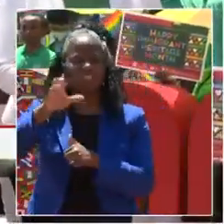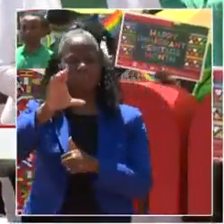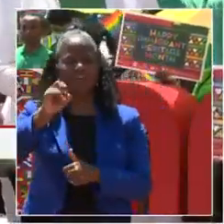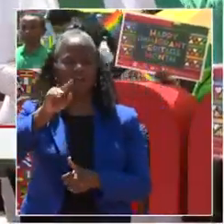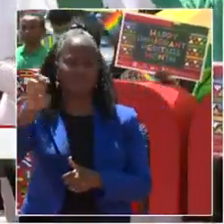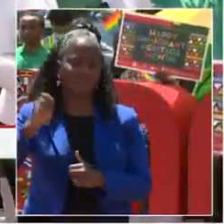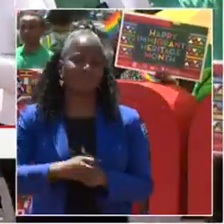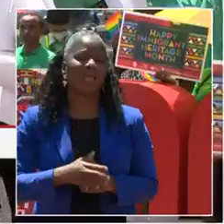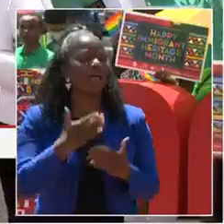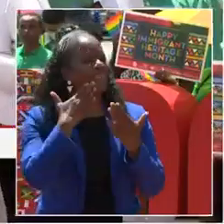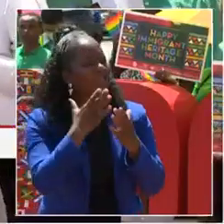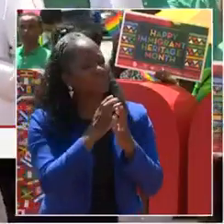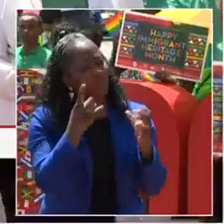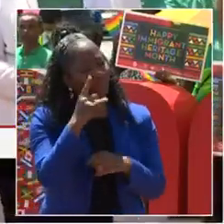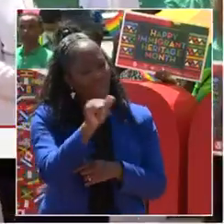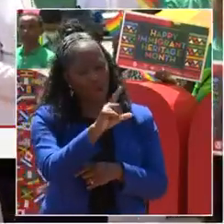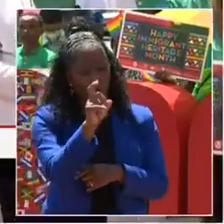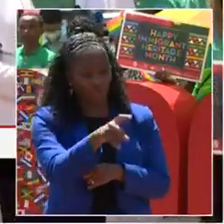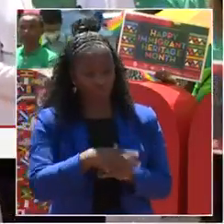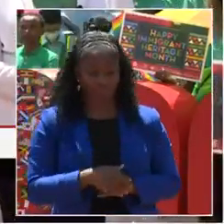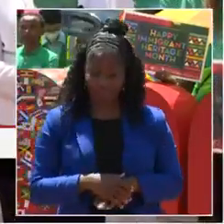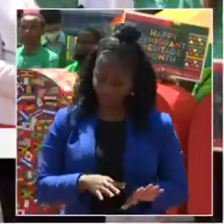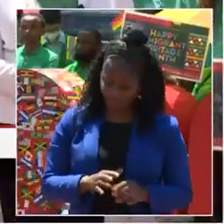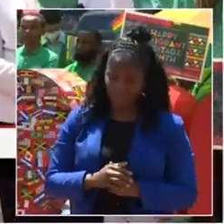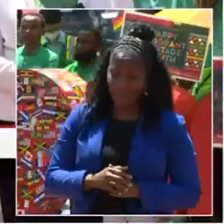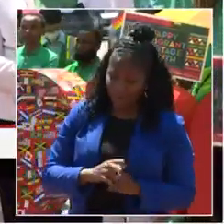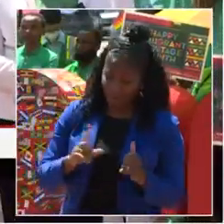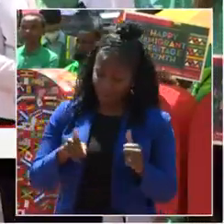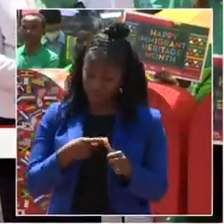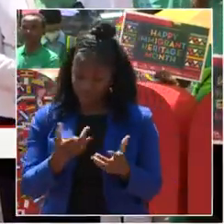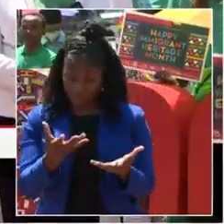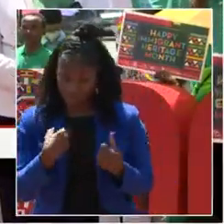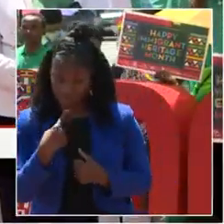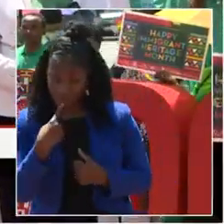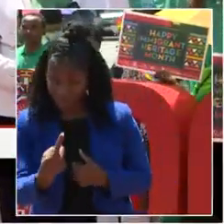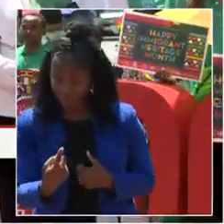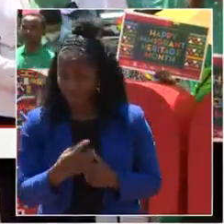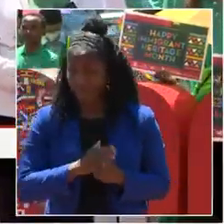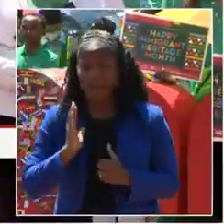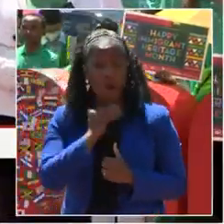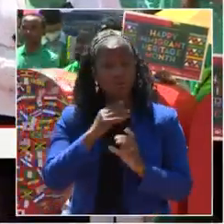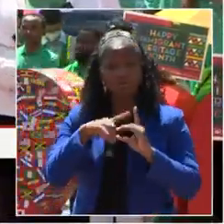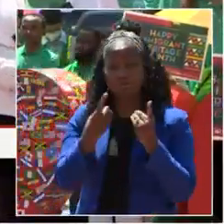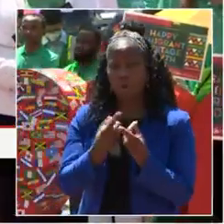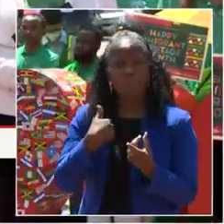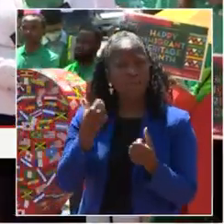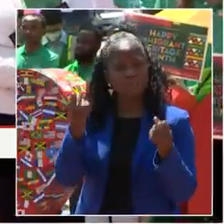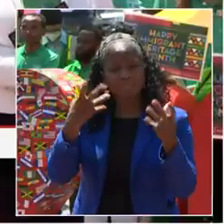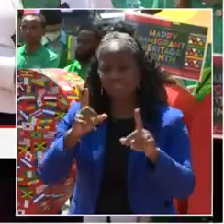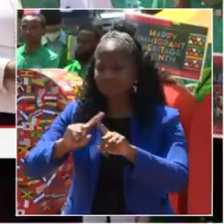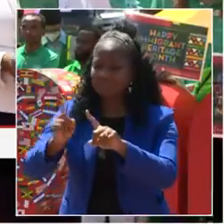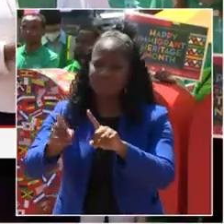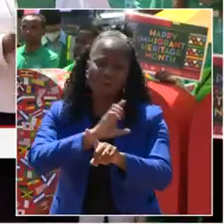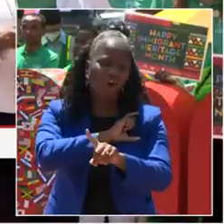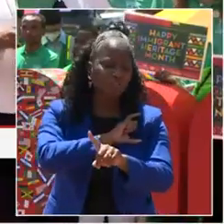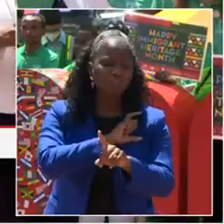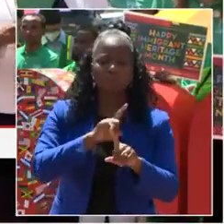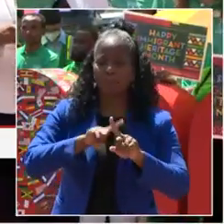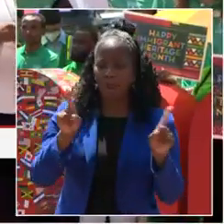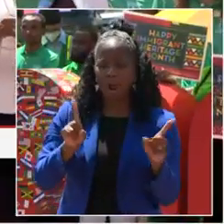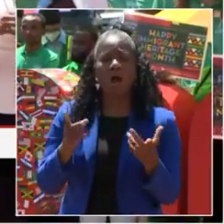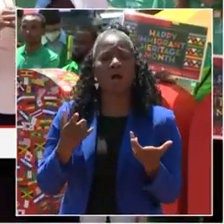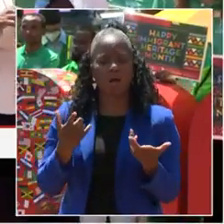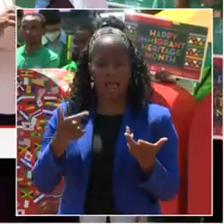Thank you for that question, Sam. First of all, let me just say this, man. I mean, our department, we have the number of officers that we have, but,